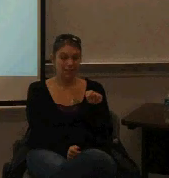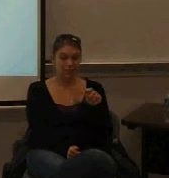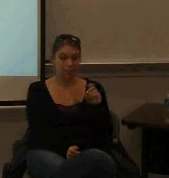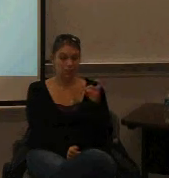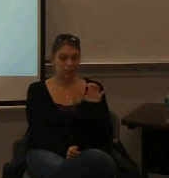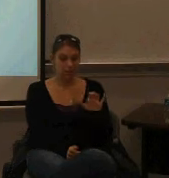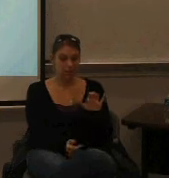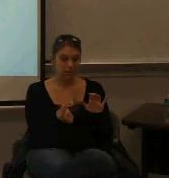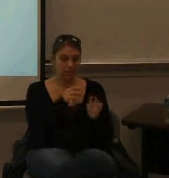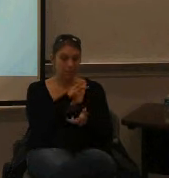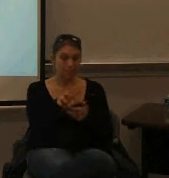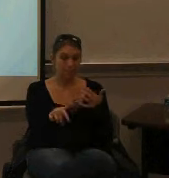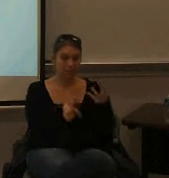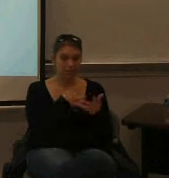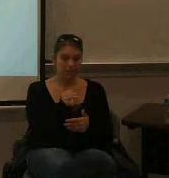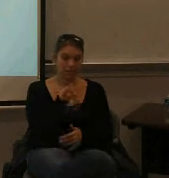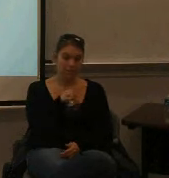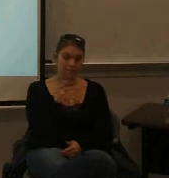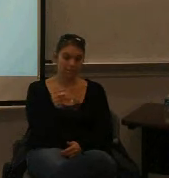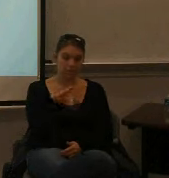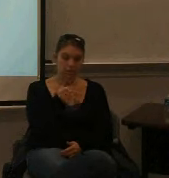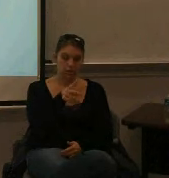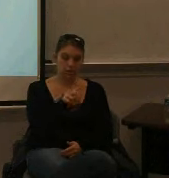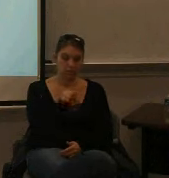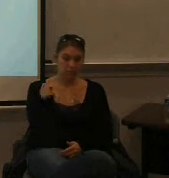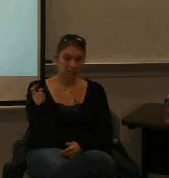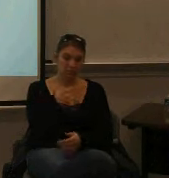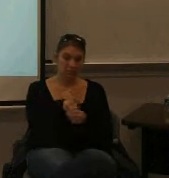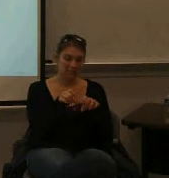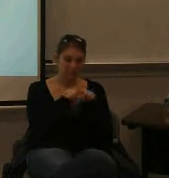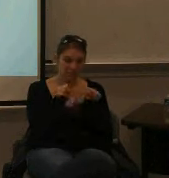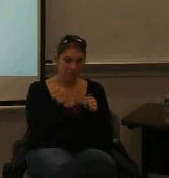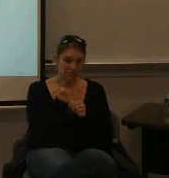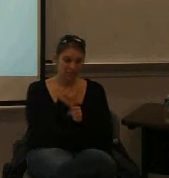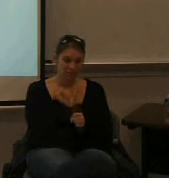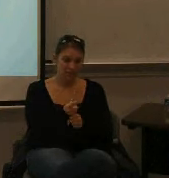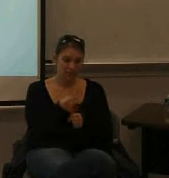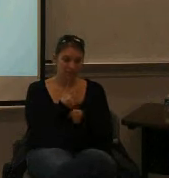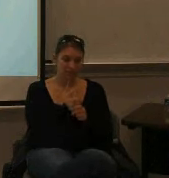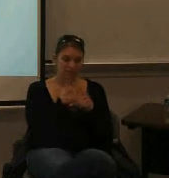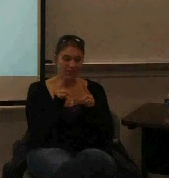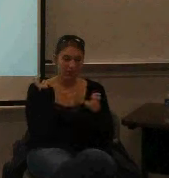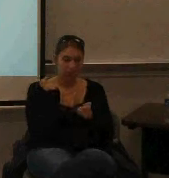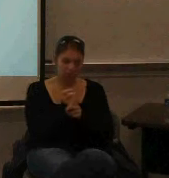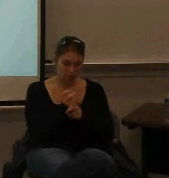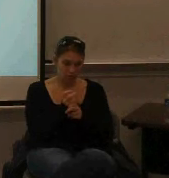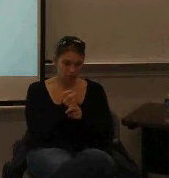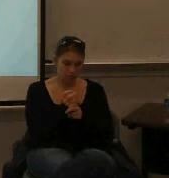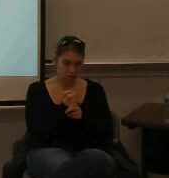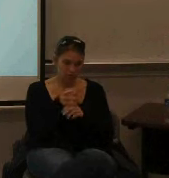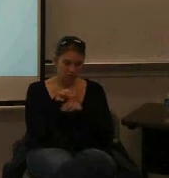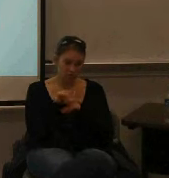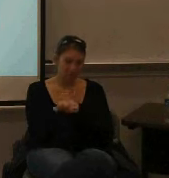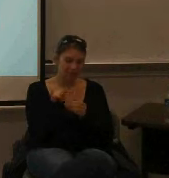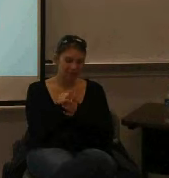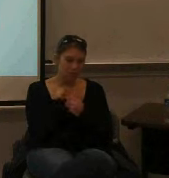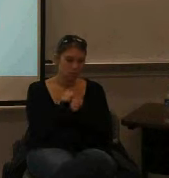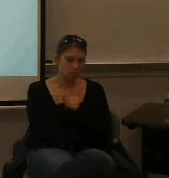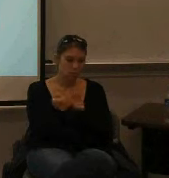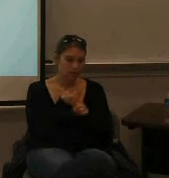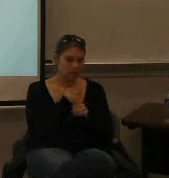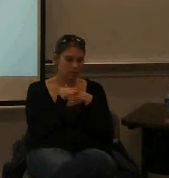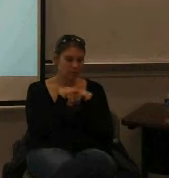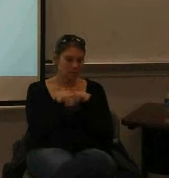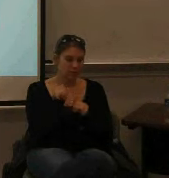the mixing of the phosphorus back into the system every year makes it very difficult to push that away from a